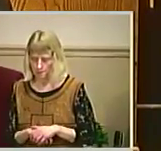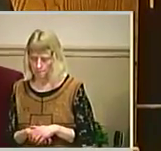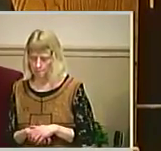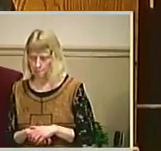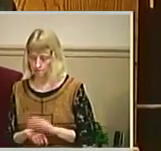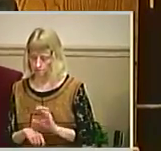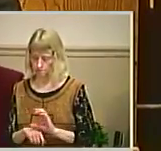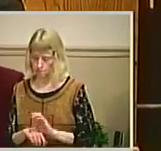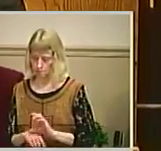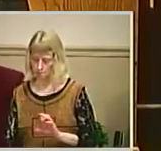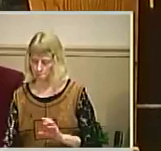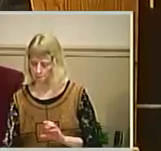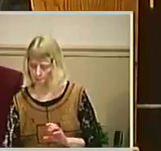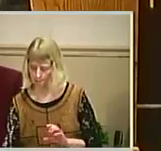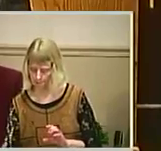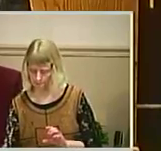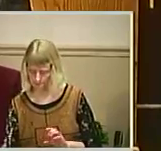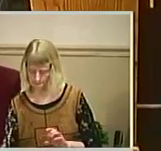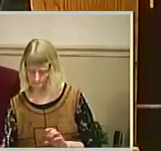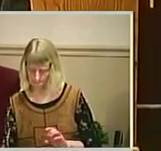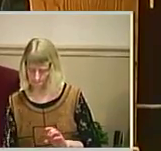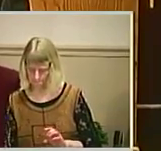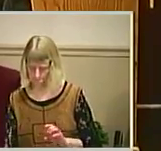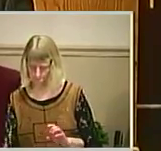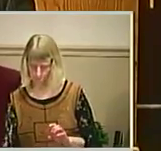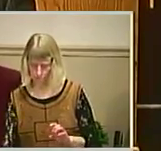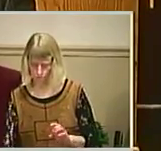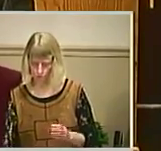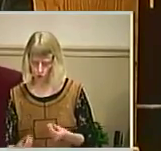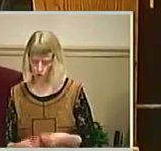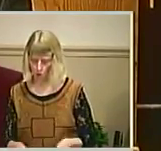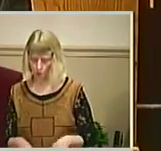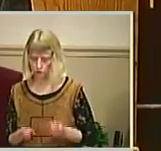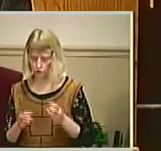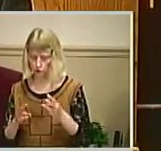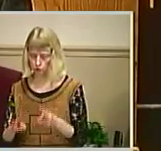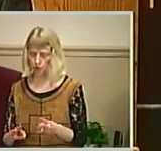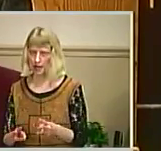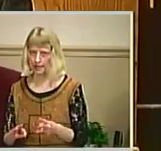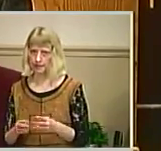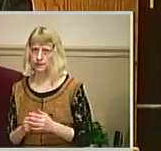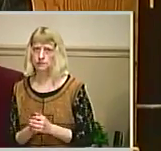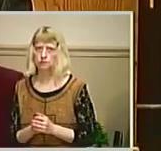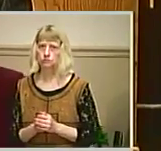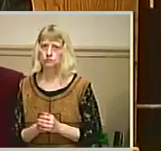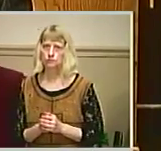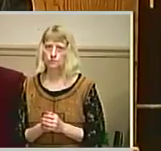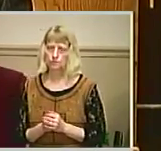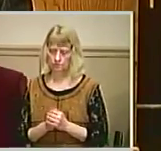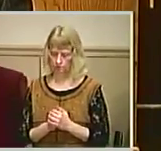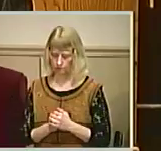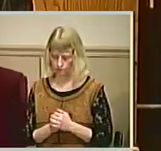The church has lost its way in many ways.